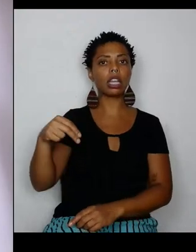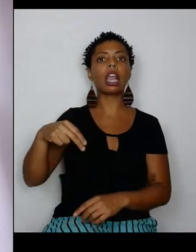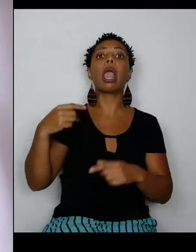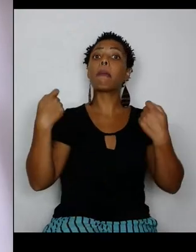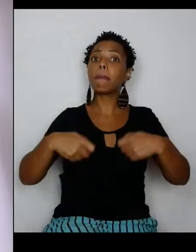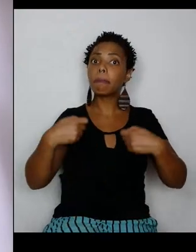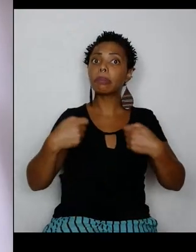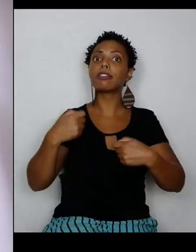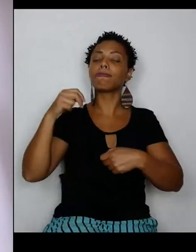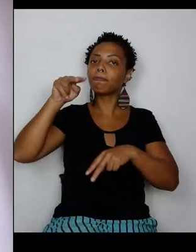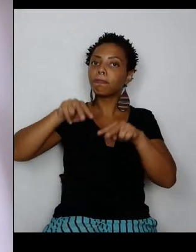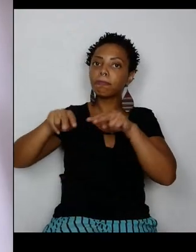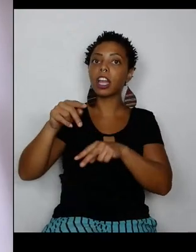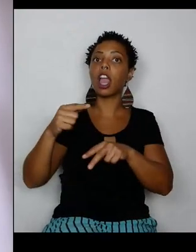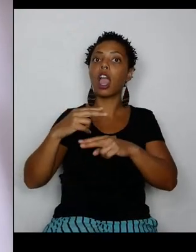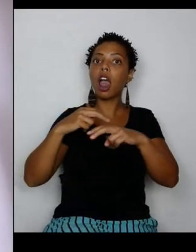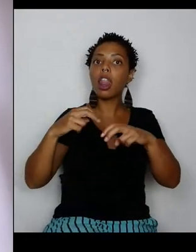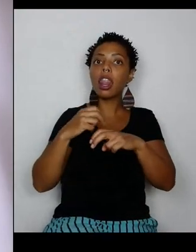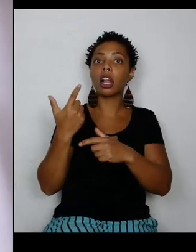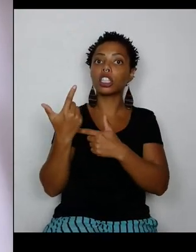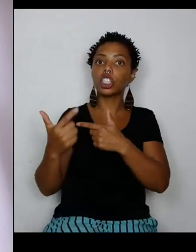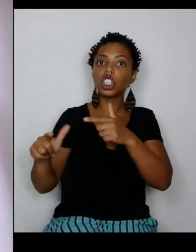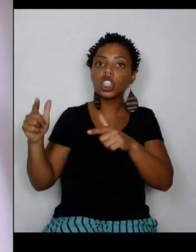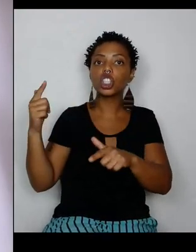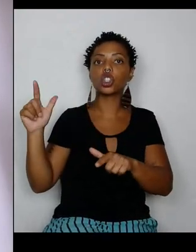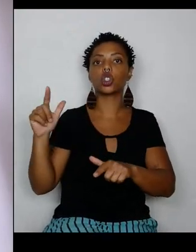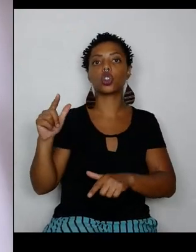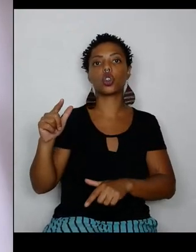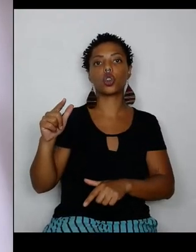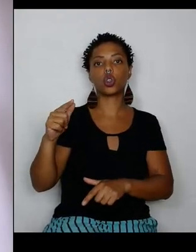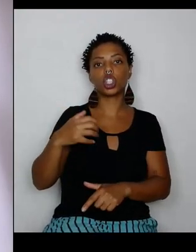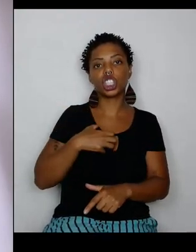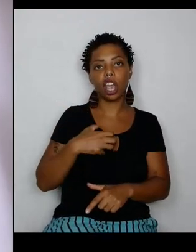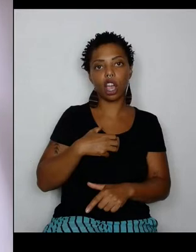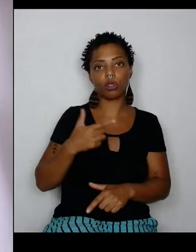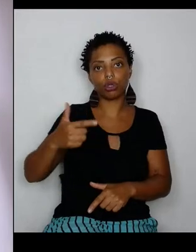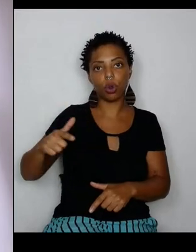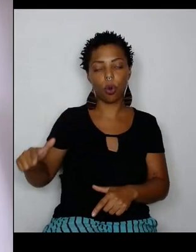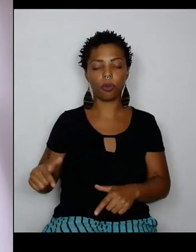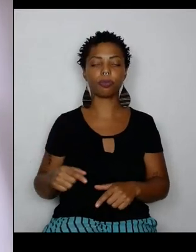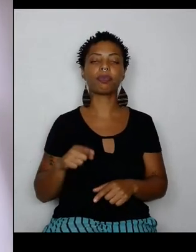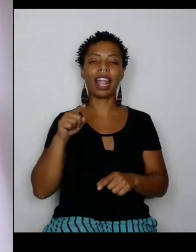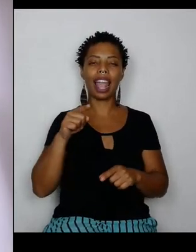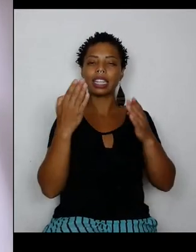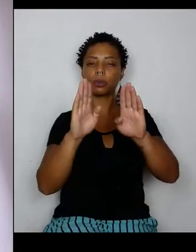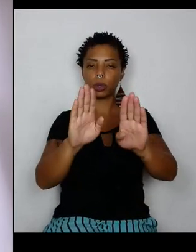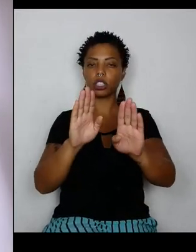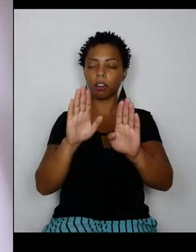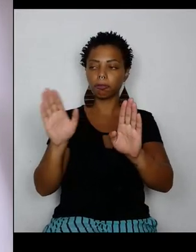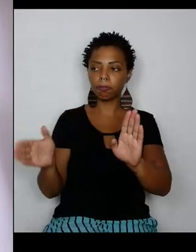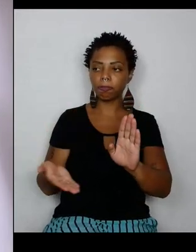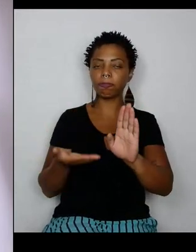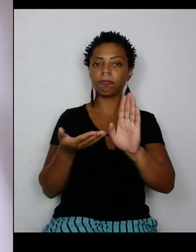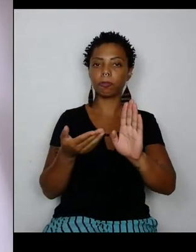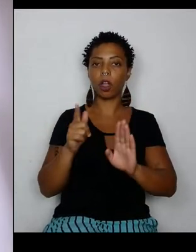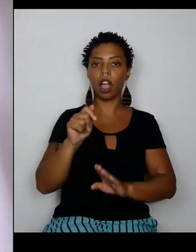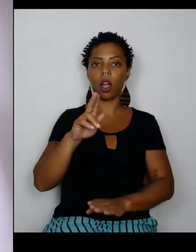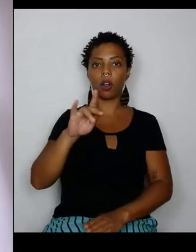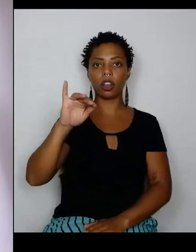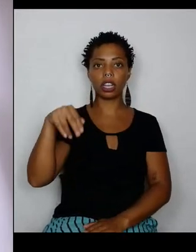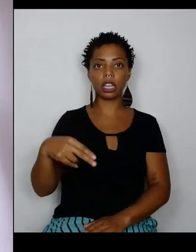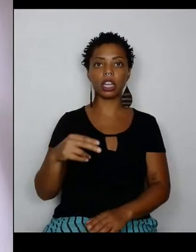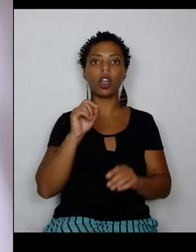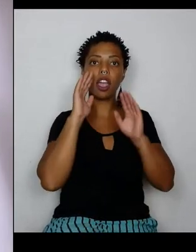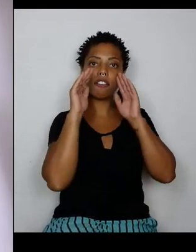this artist deserves to be revisited from other perspectives the exhibit is